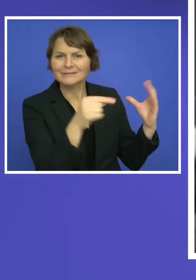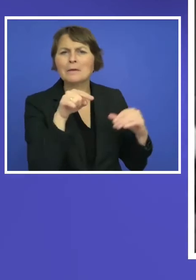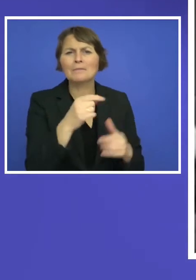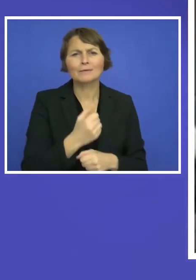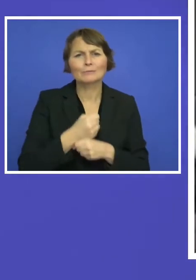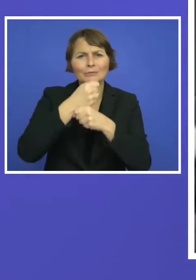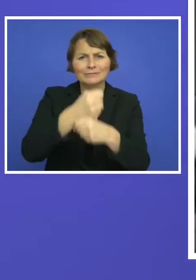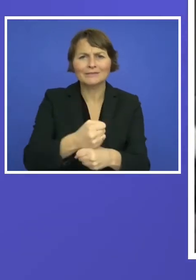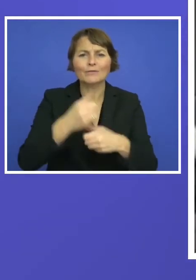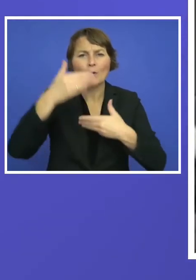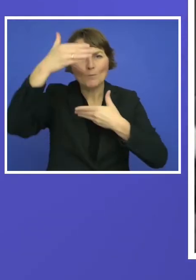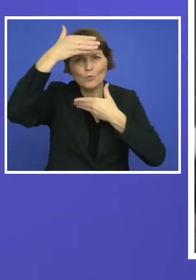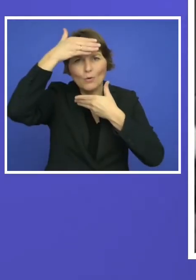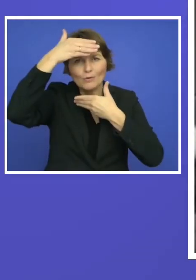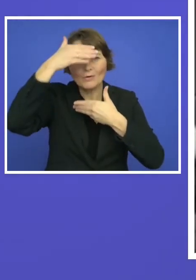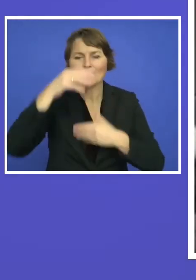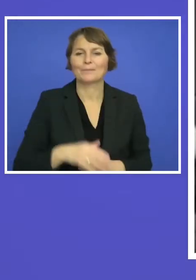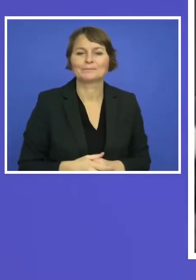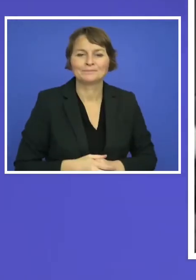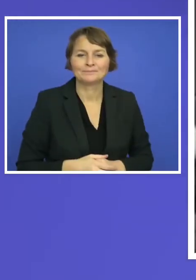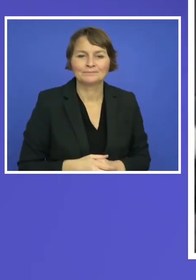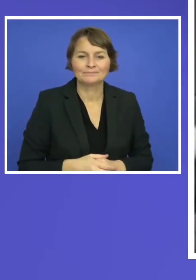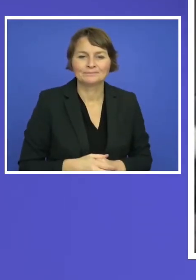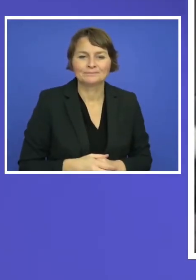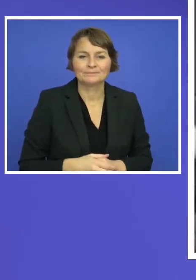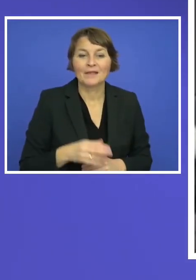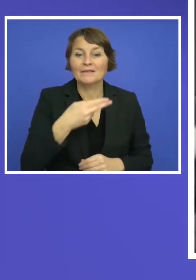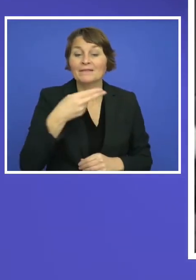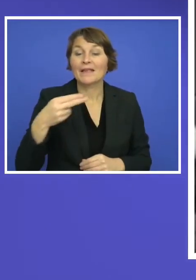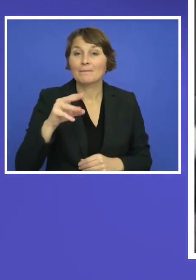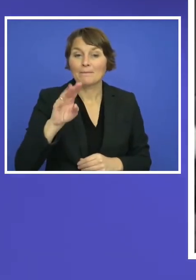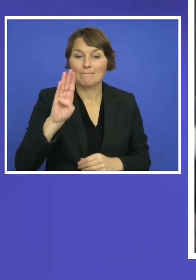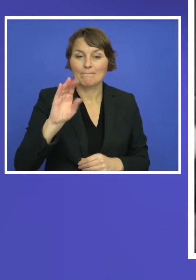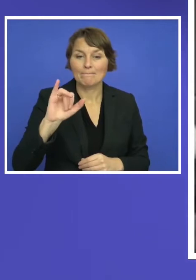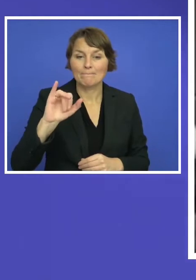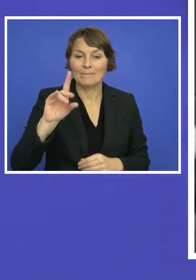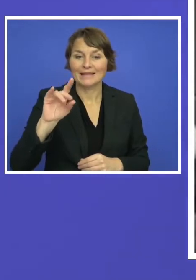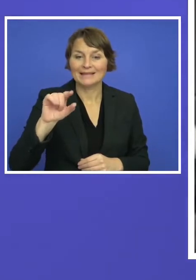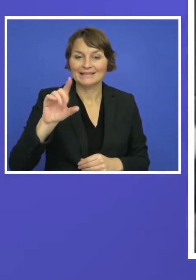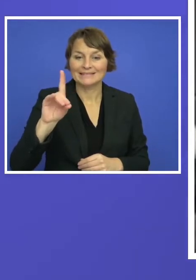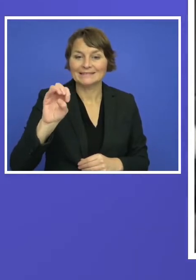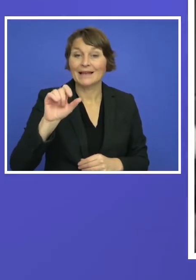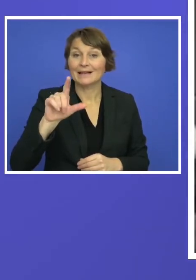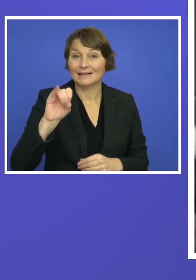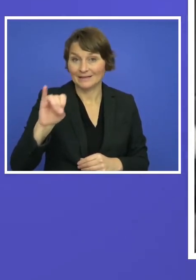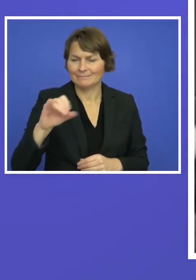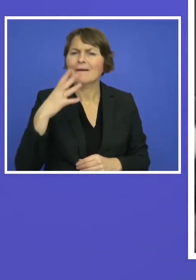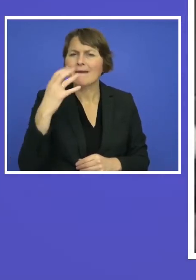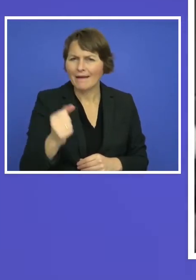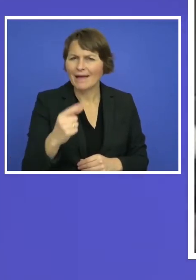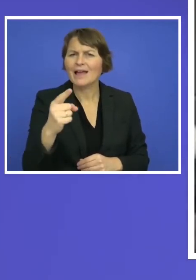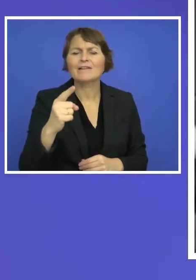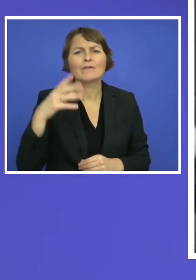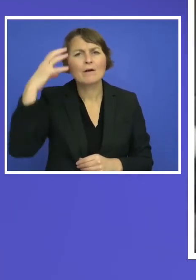Morocco. She is also a pharmacist by training, holds a doctorate in public health from the Free University